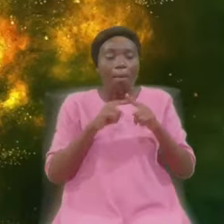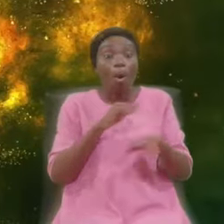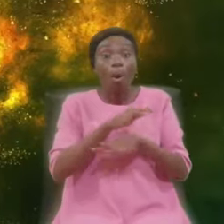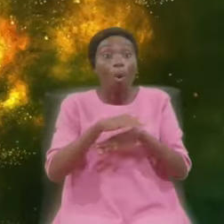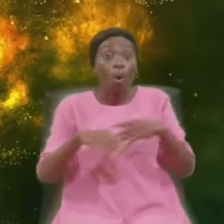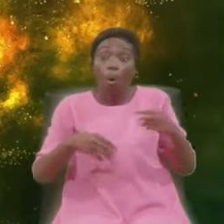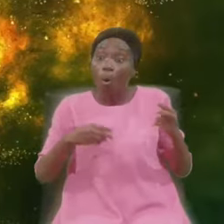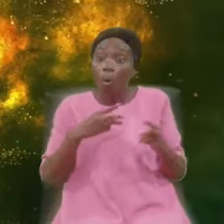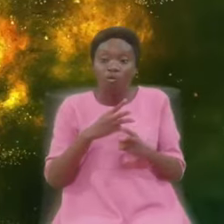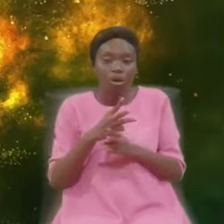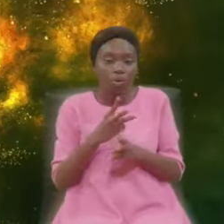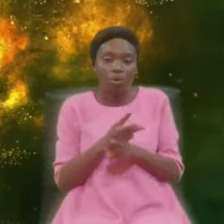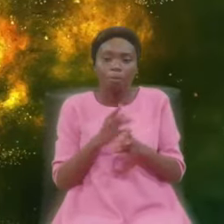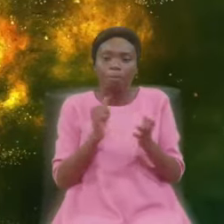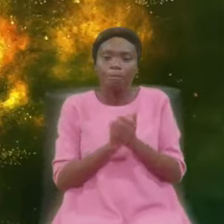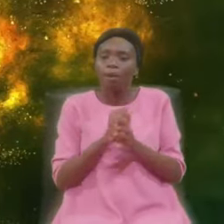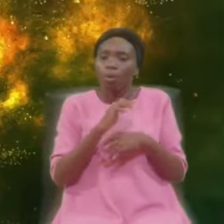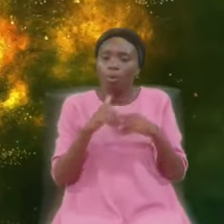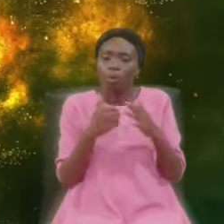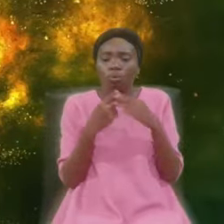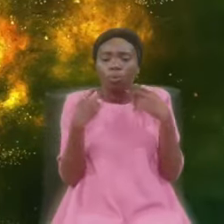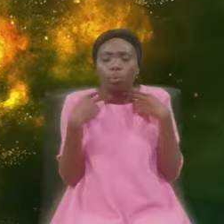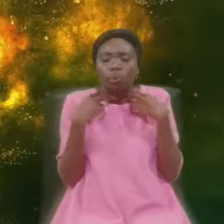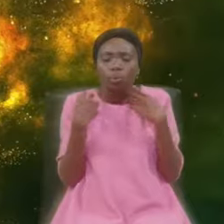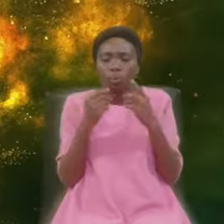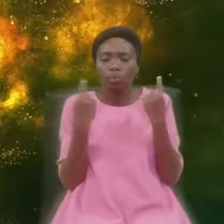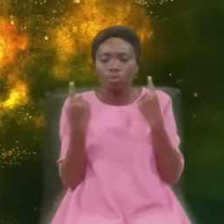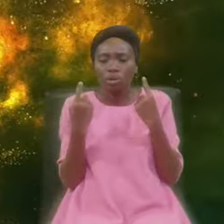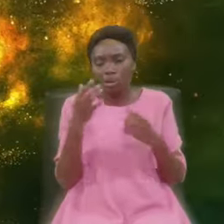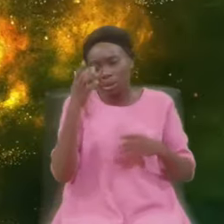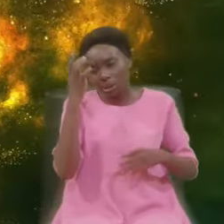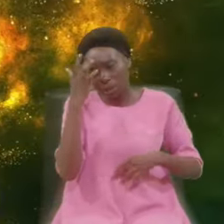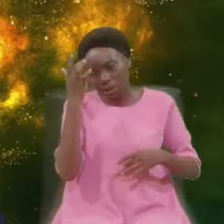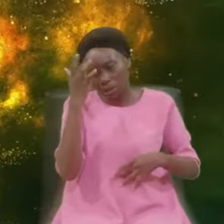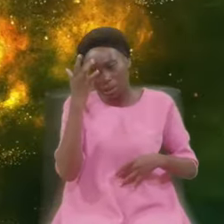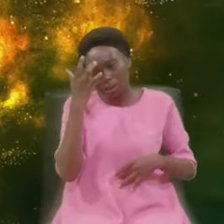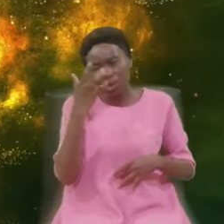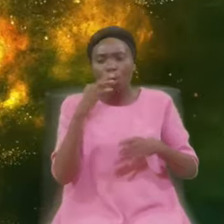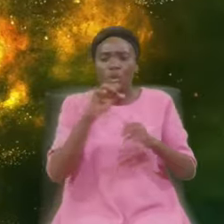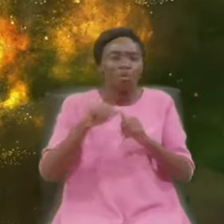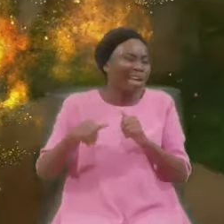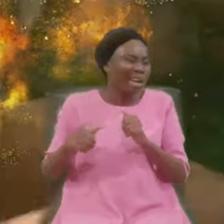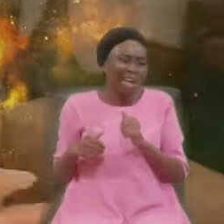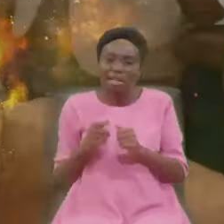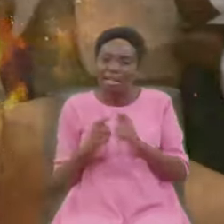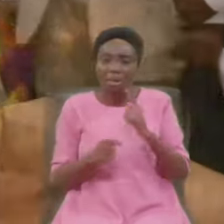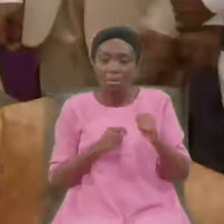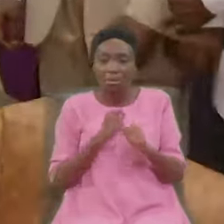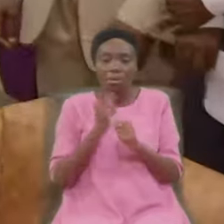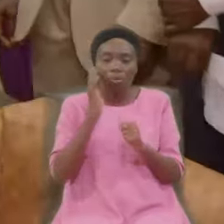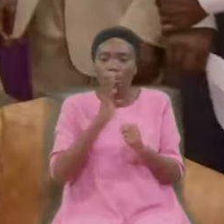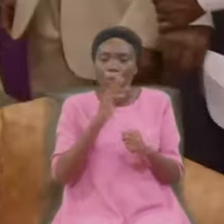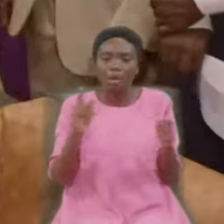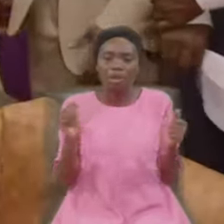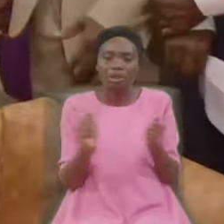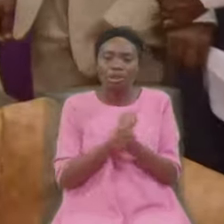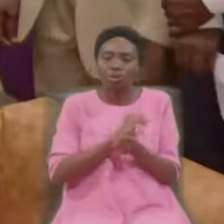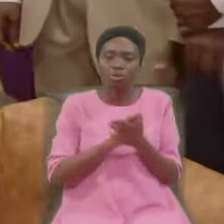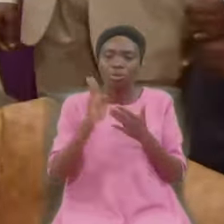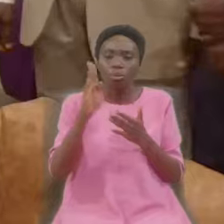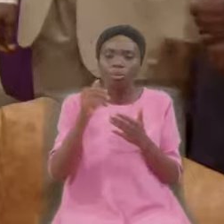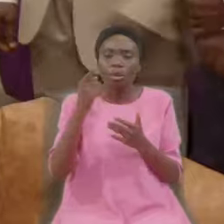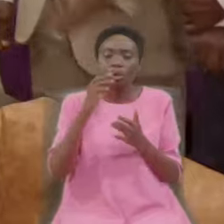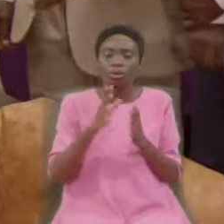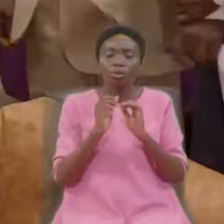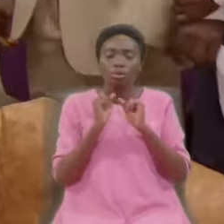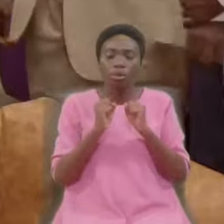the world. That all yoke of sin, sicknesses of any kind will be destroyed by God's power and